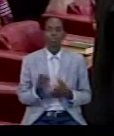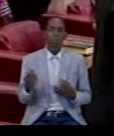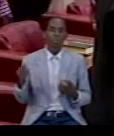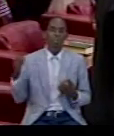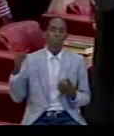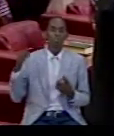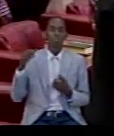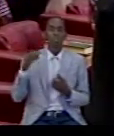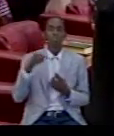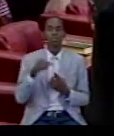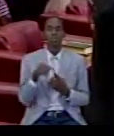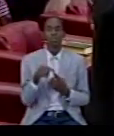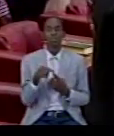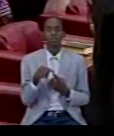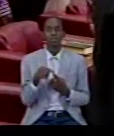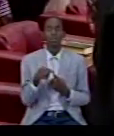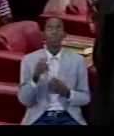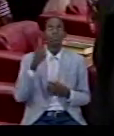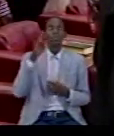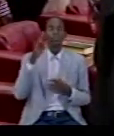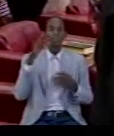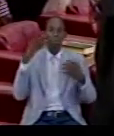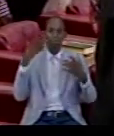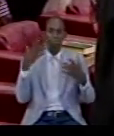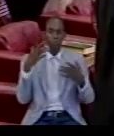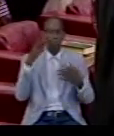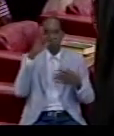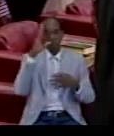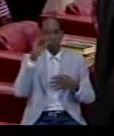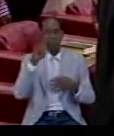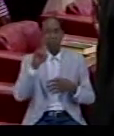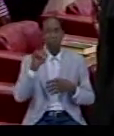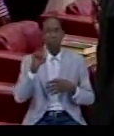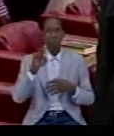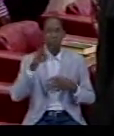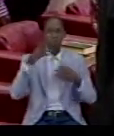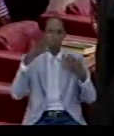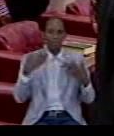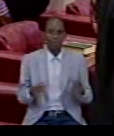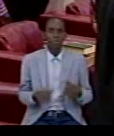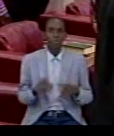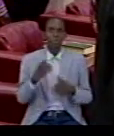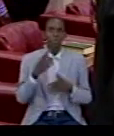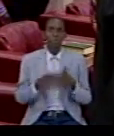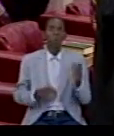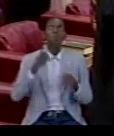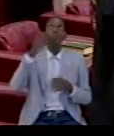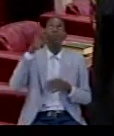until he finished what God called him to do.